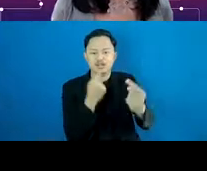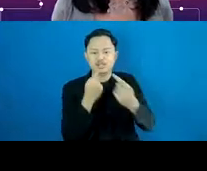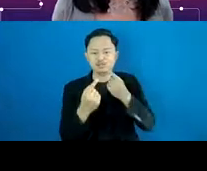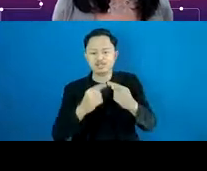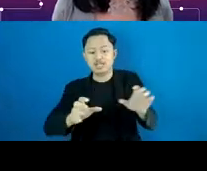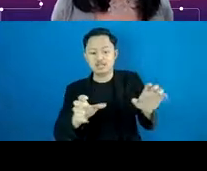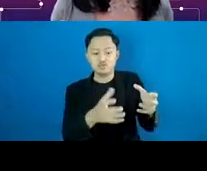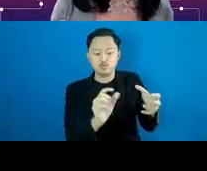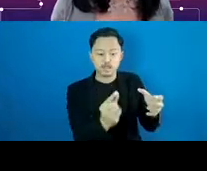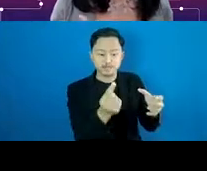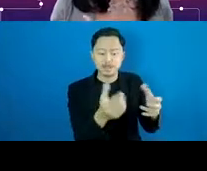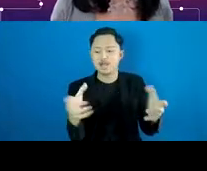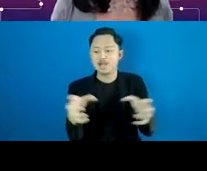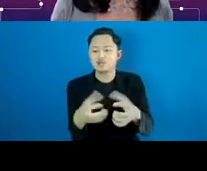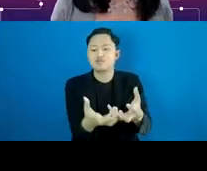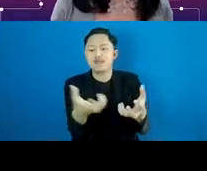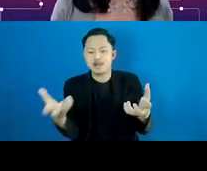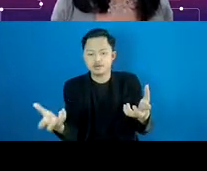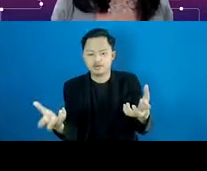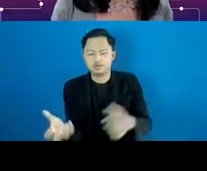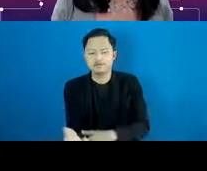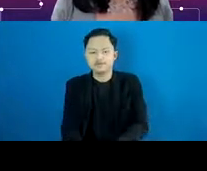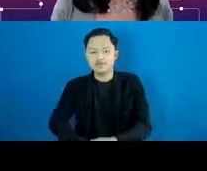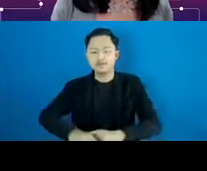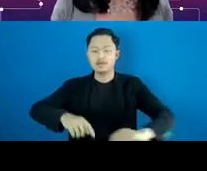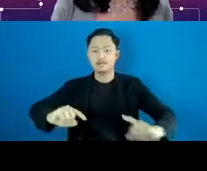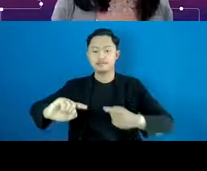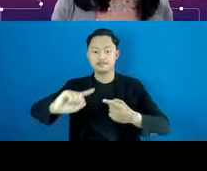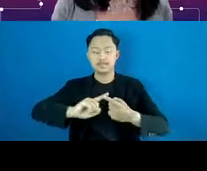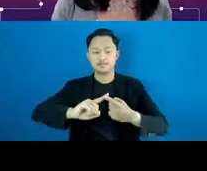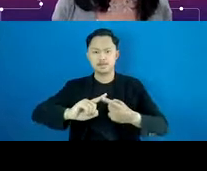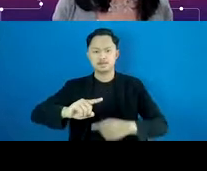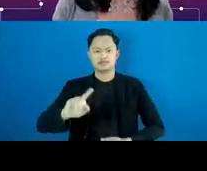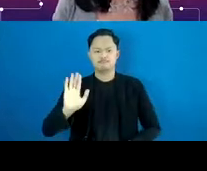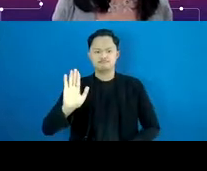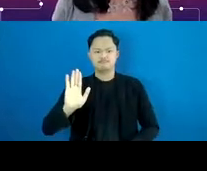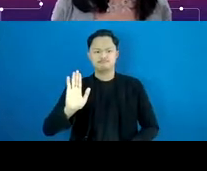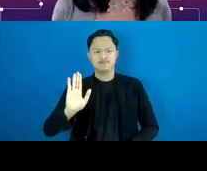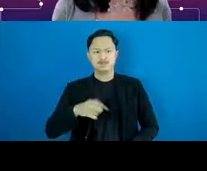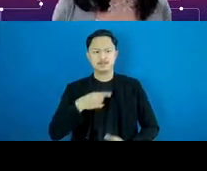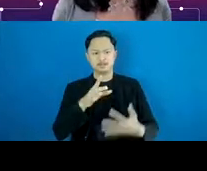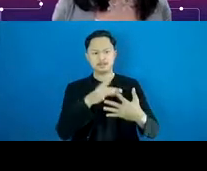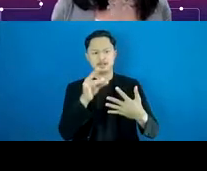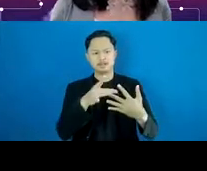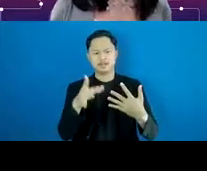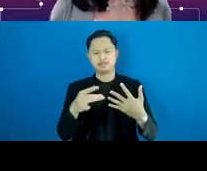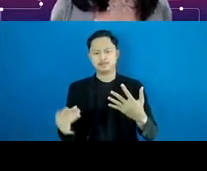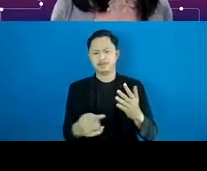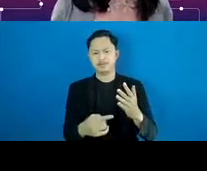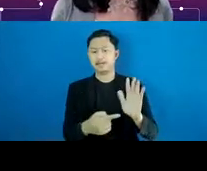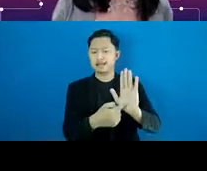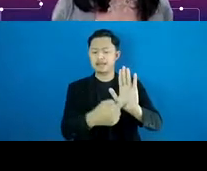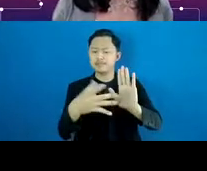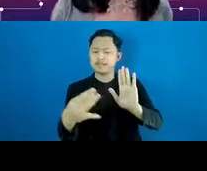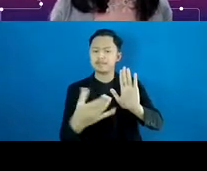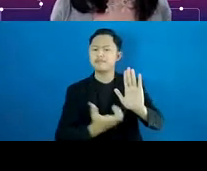the breakout room. First, the committee has assigned the participants to the main room or the breakout room. The